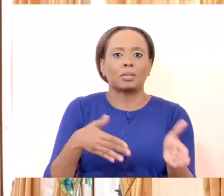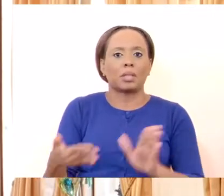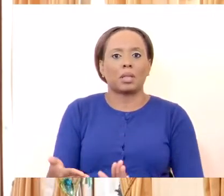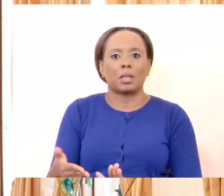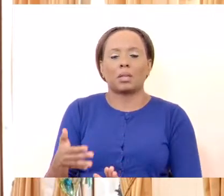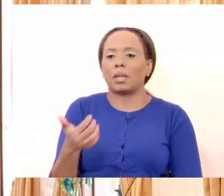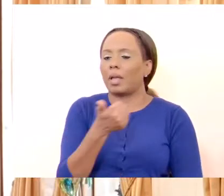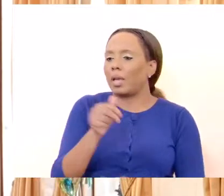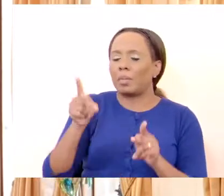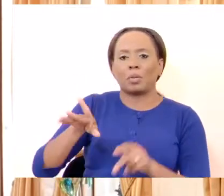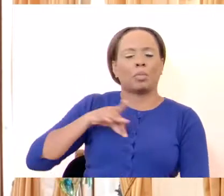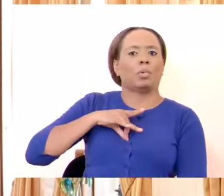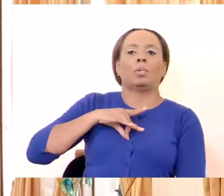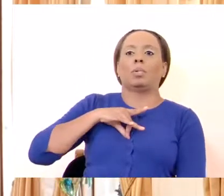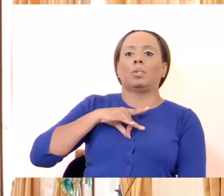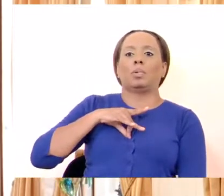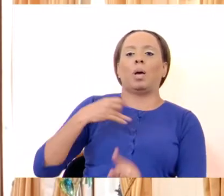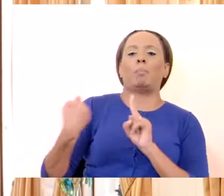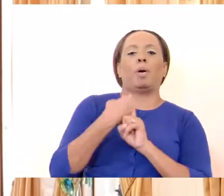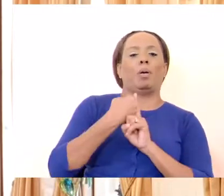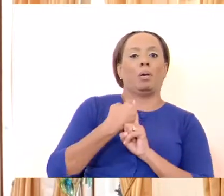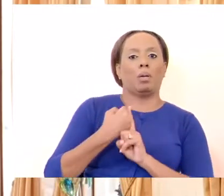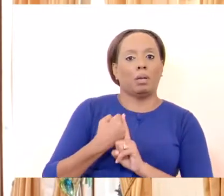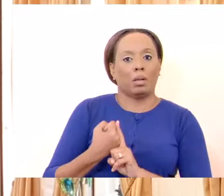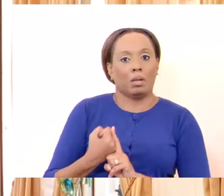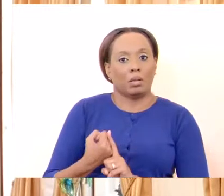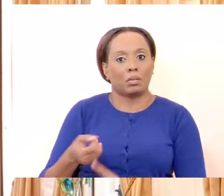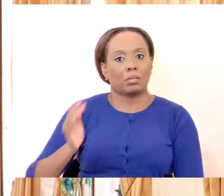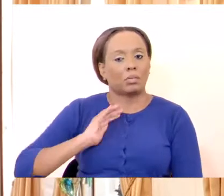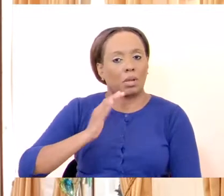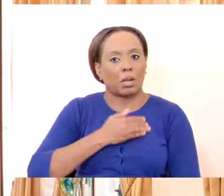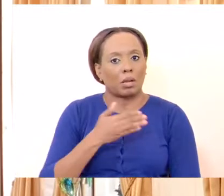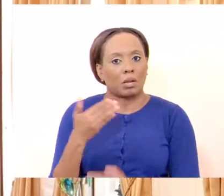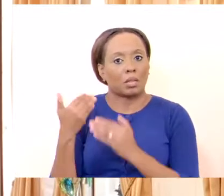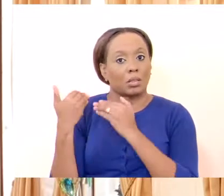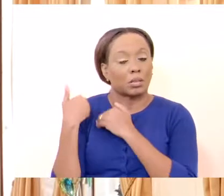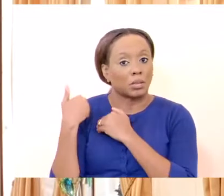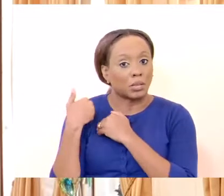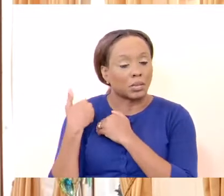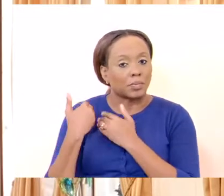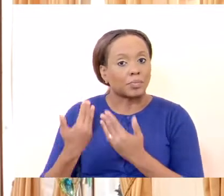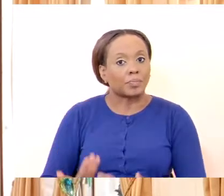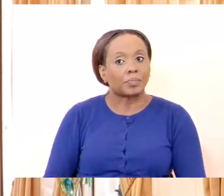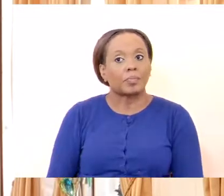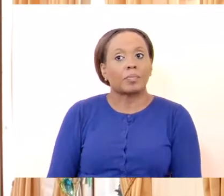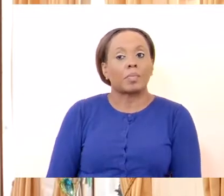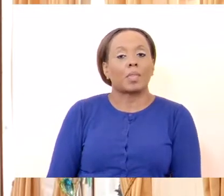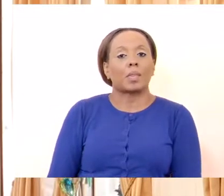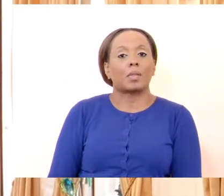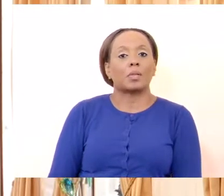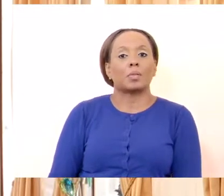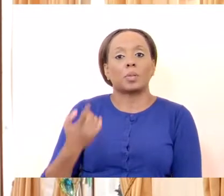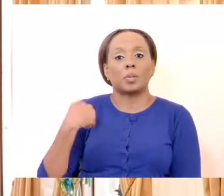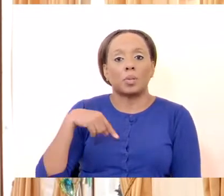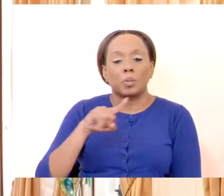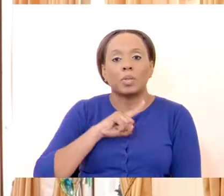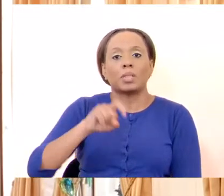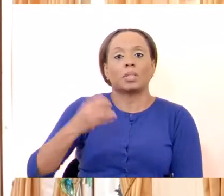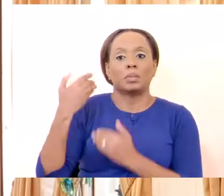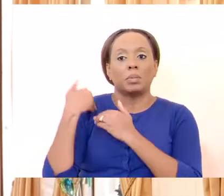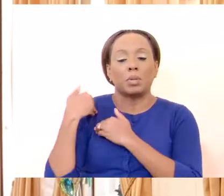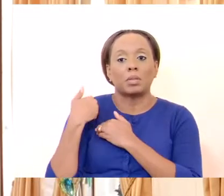of COVID-19. We therefore owe a responsibility, as the Minister said, to ourselves and to each